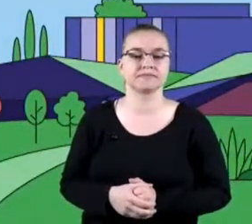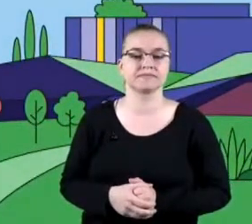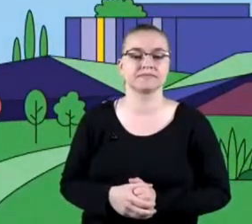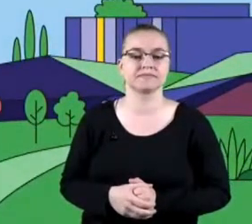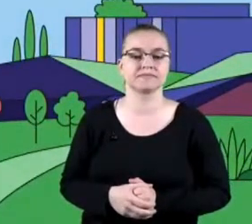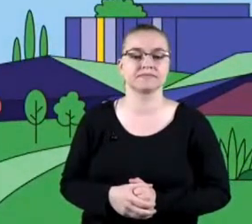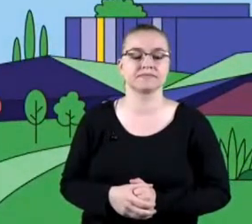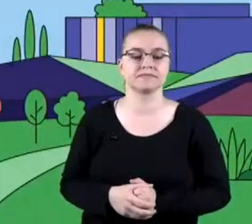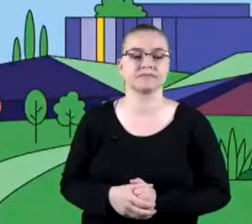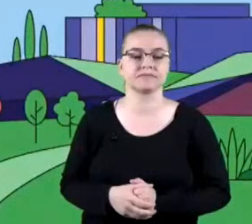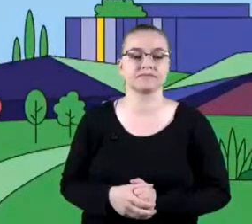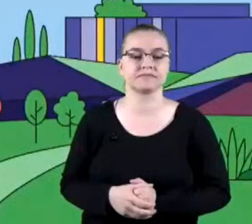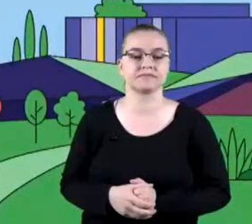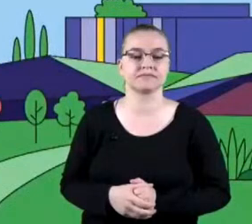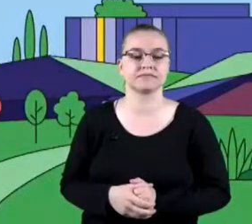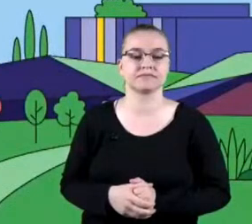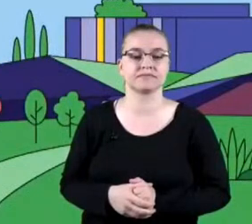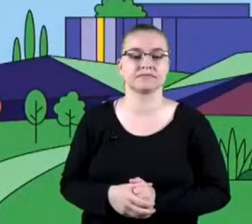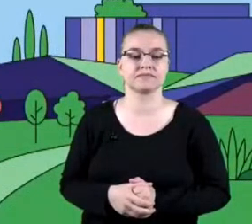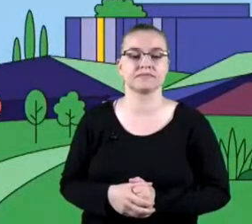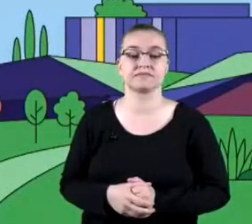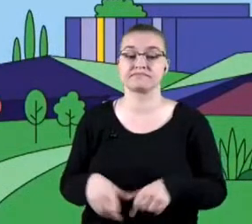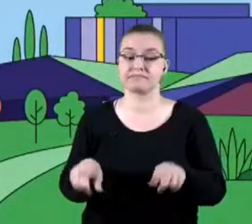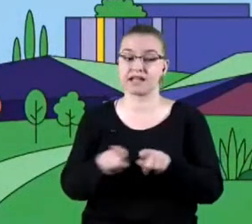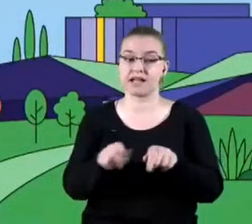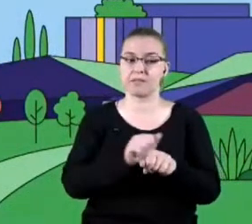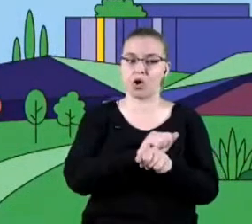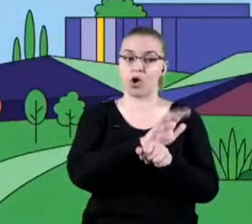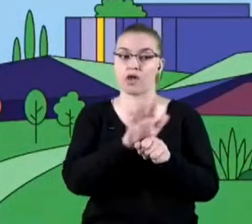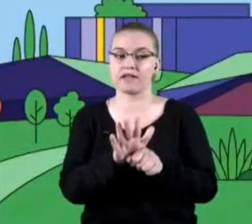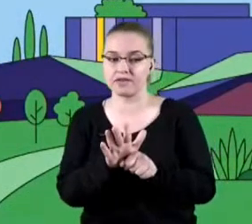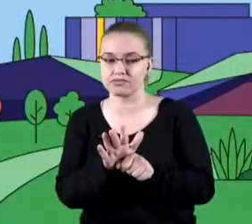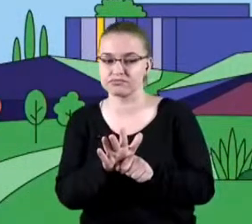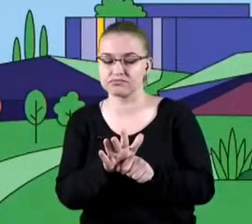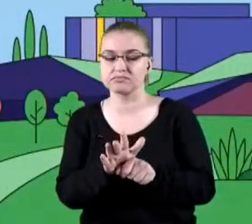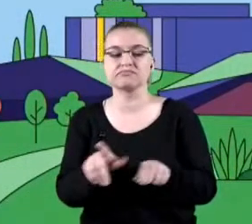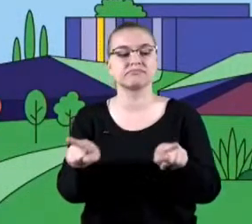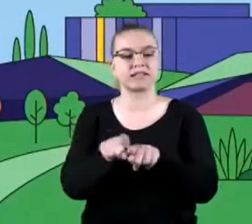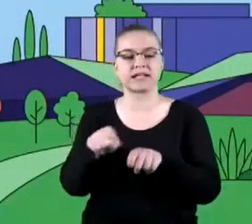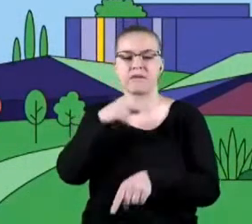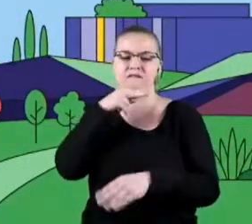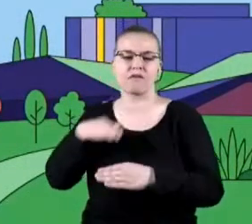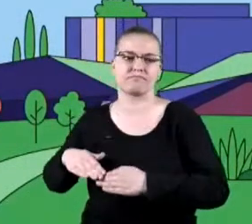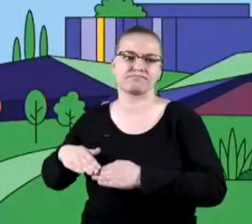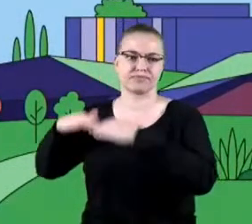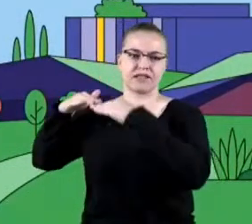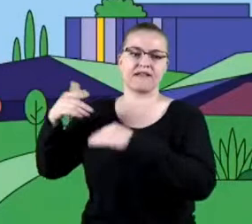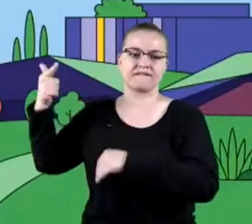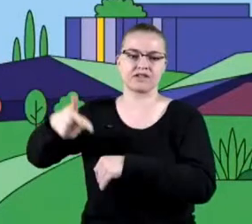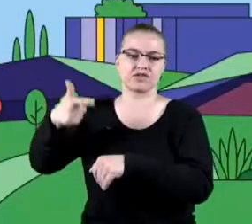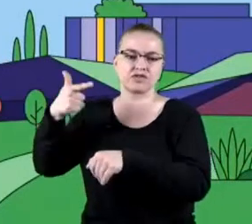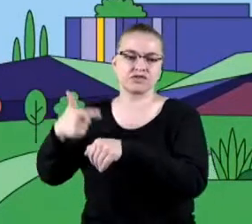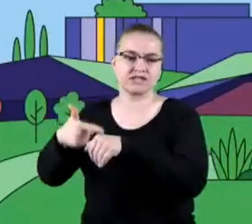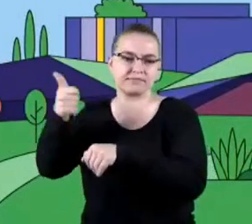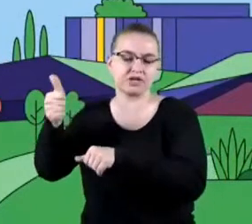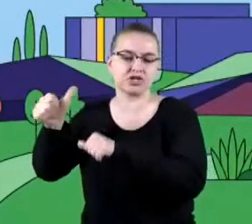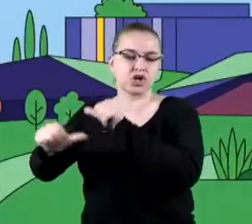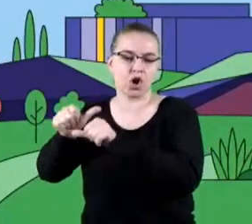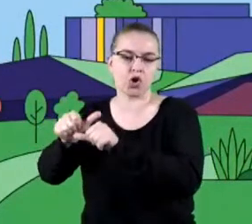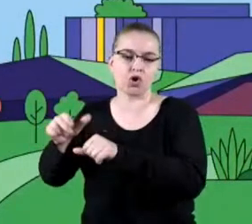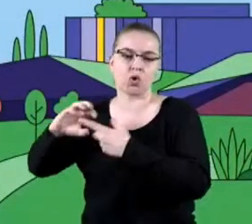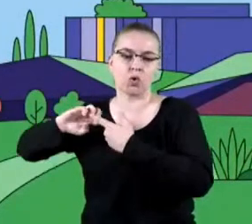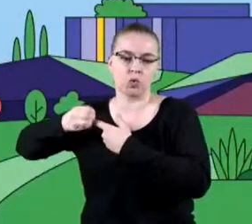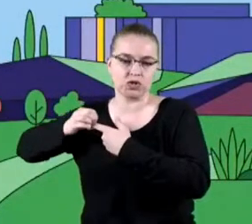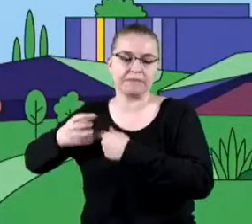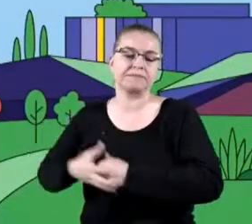Both during COVID-19 pandemics and during the big flood in December 2021, I have been